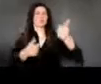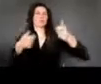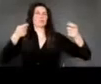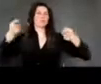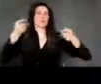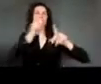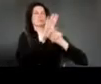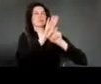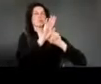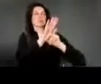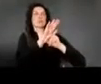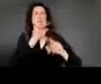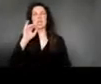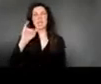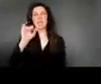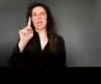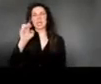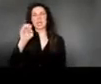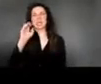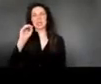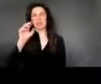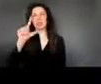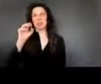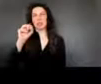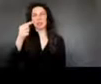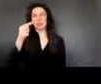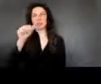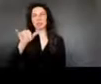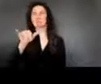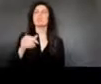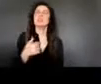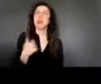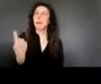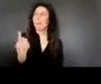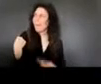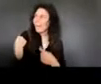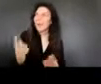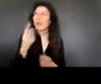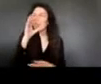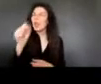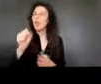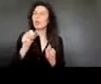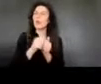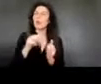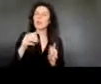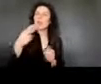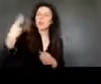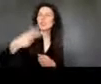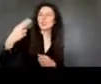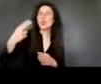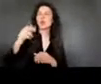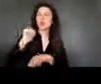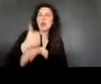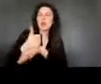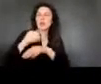been interested in the history of monuments and memorials and public spaces that are sort of designed to